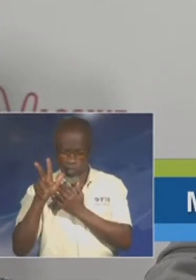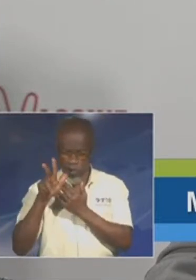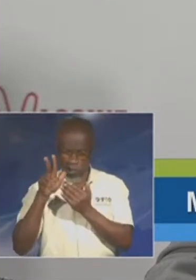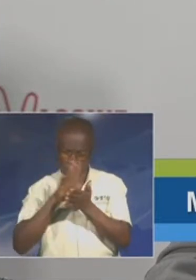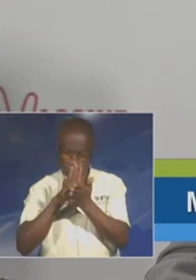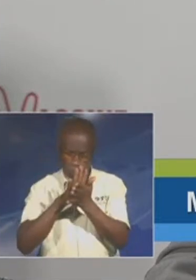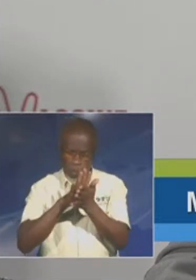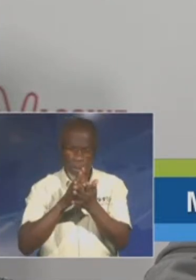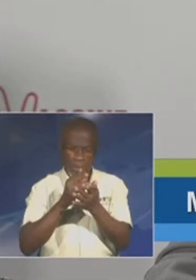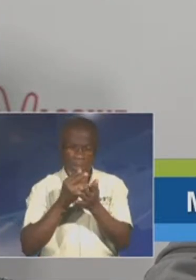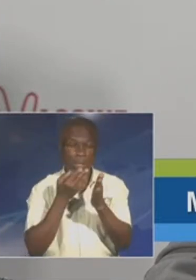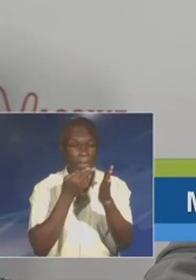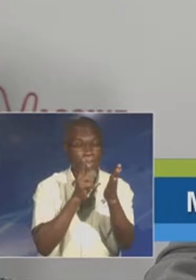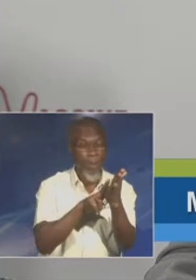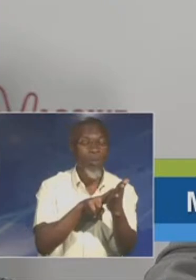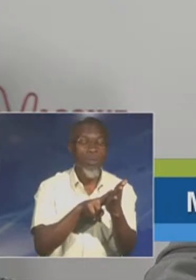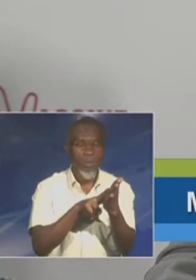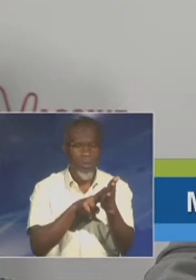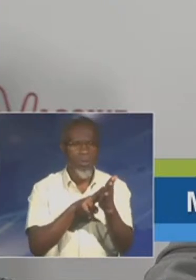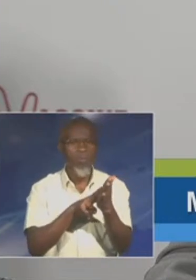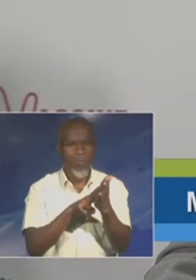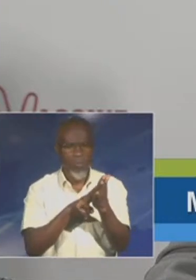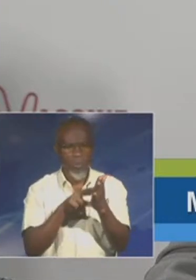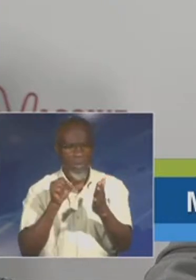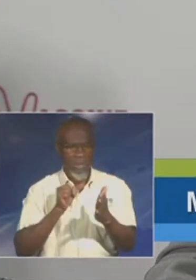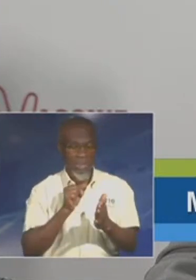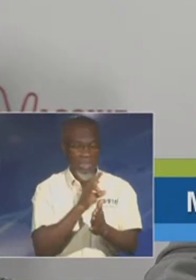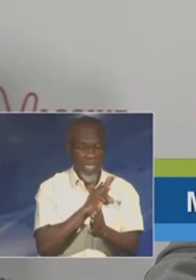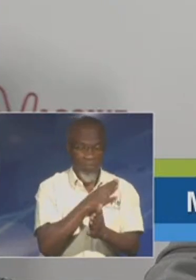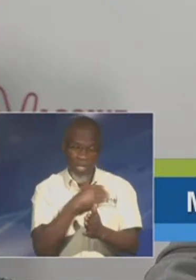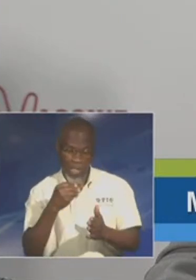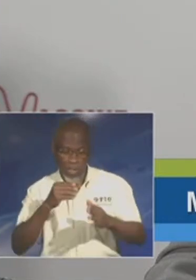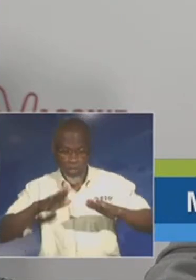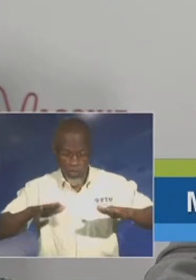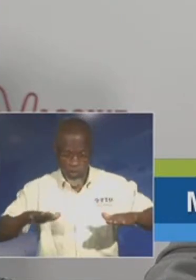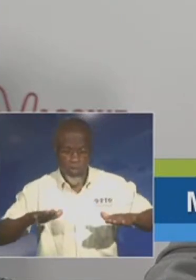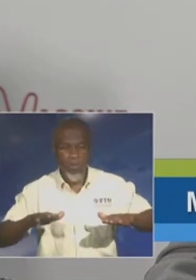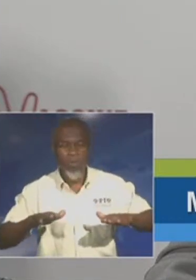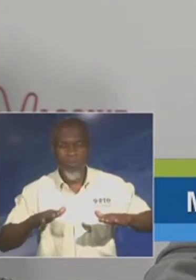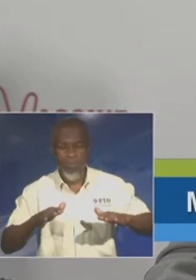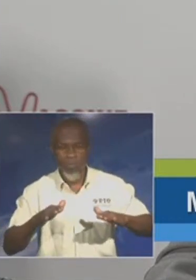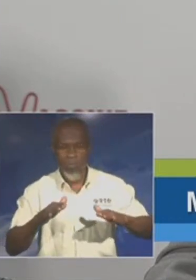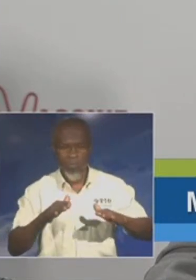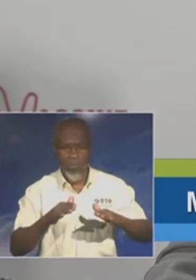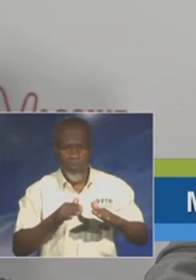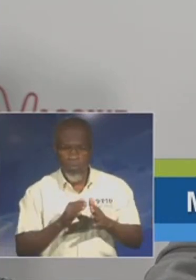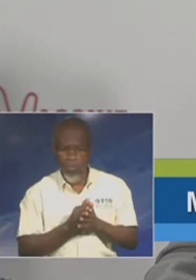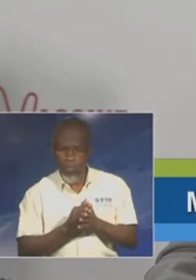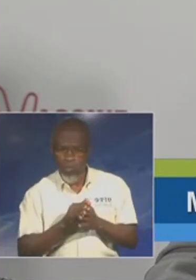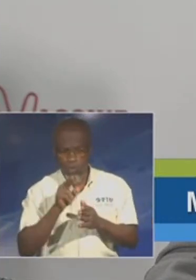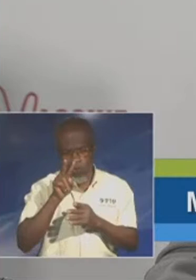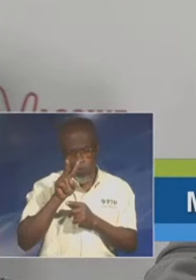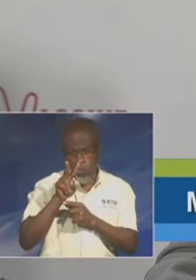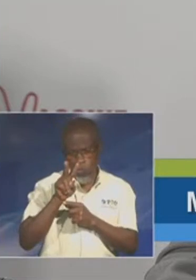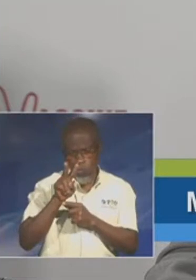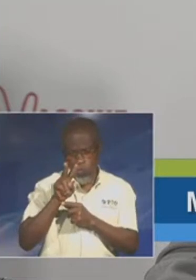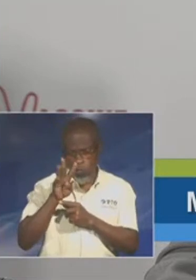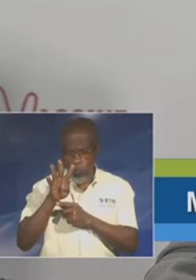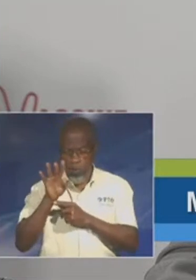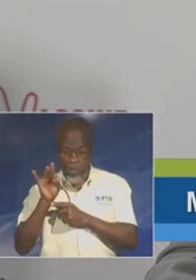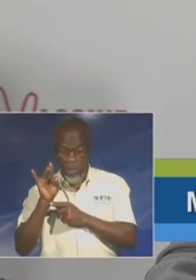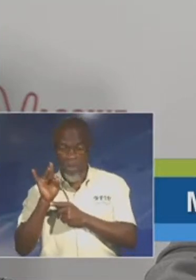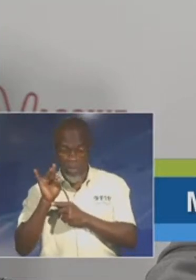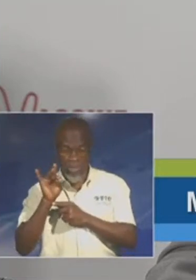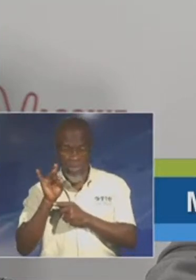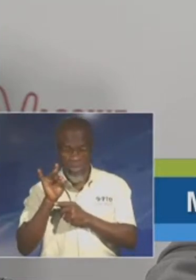and students, there are 288 positive cases. And those tests and other